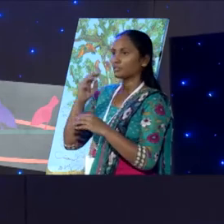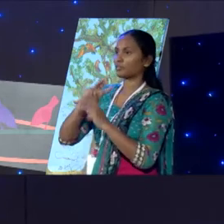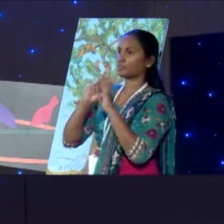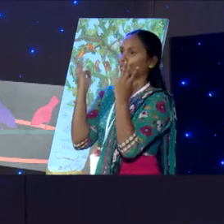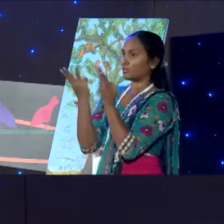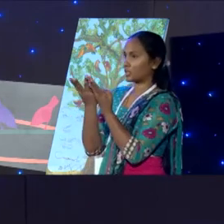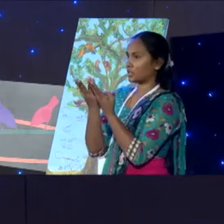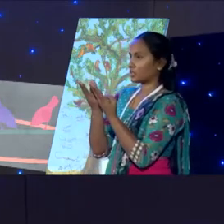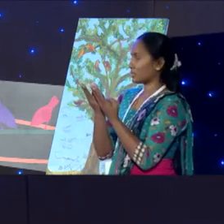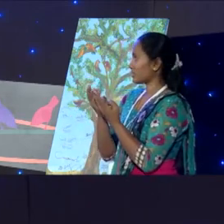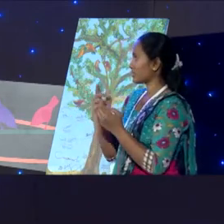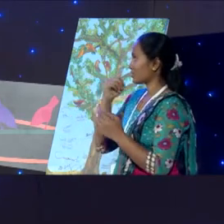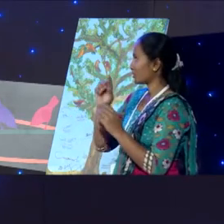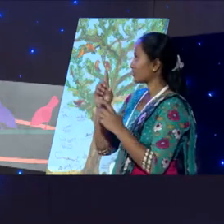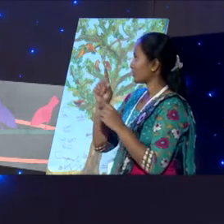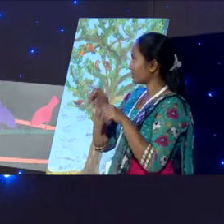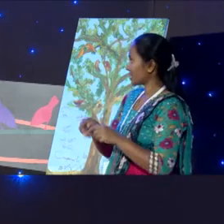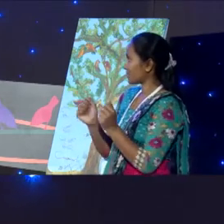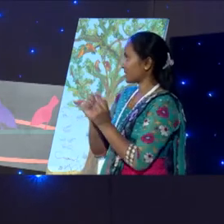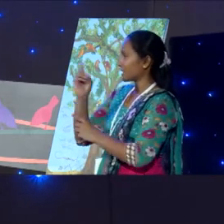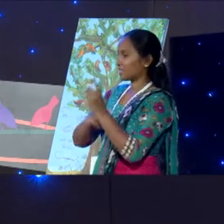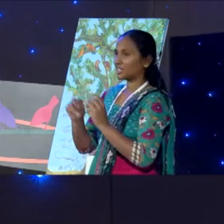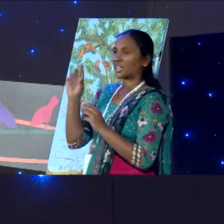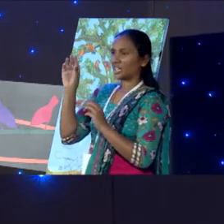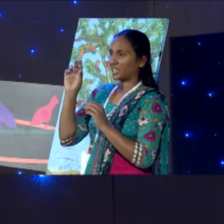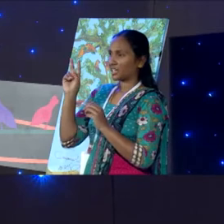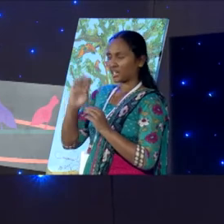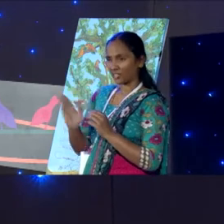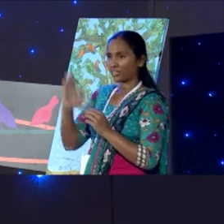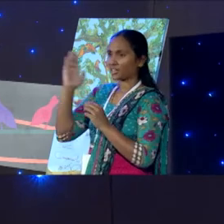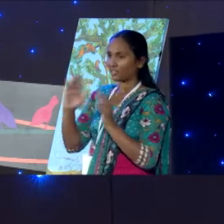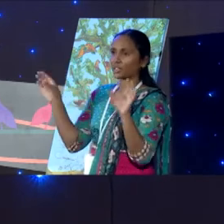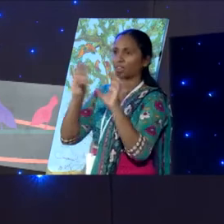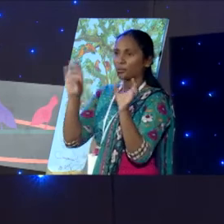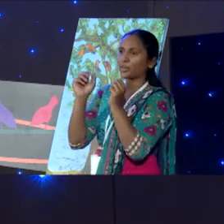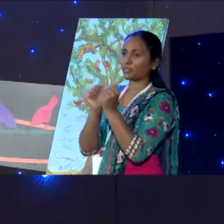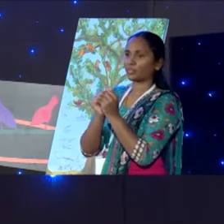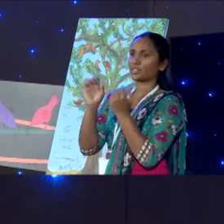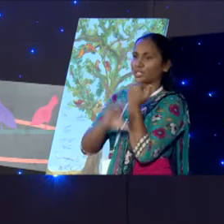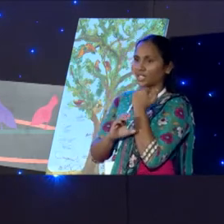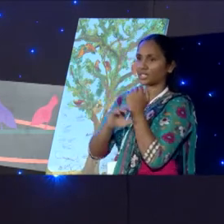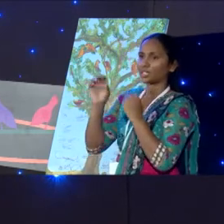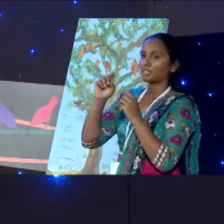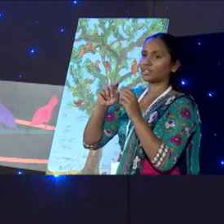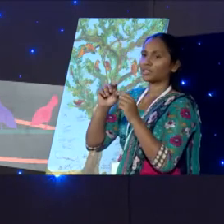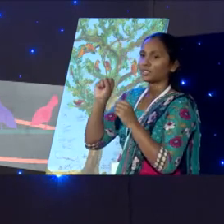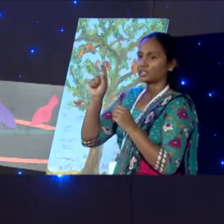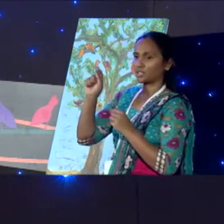which caters to people with disability. So let's stop comparing anyone with any country, with any state, whatever it is.